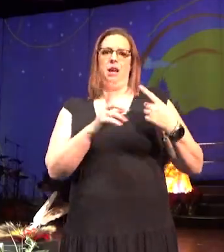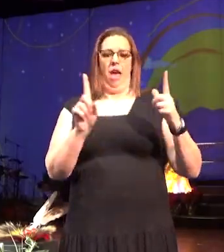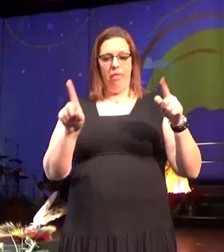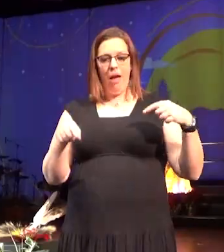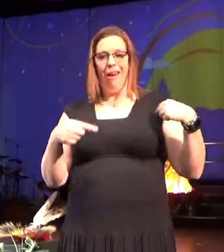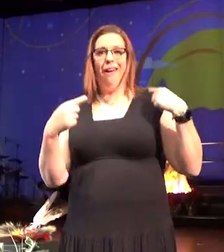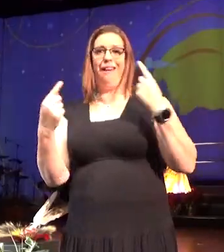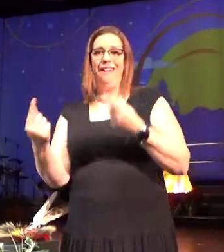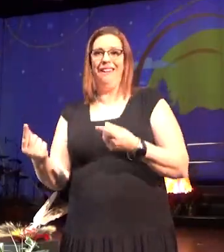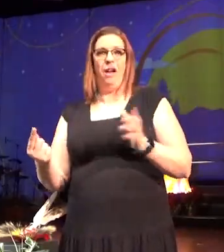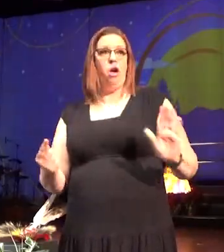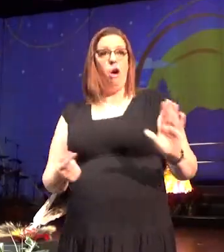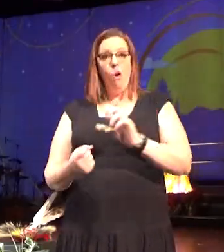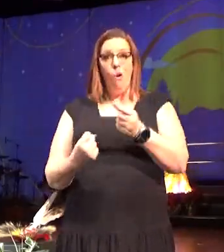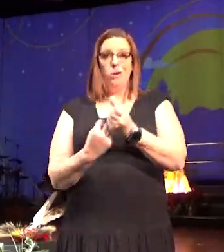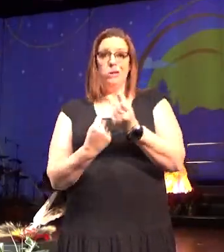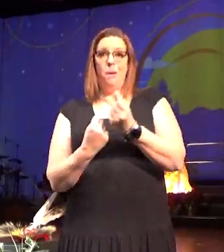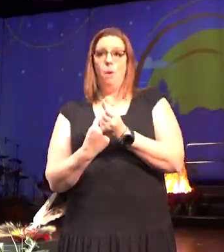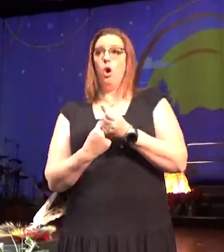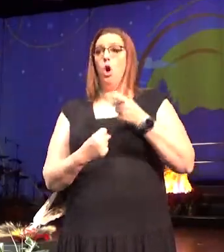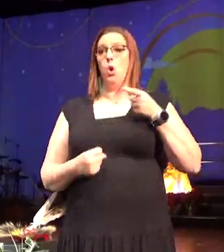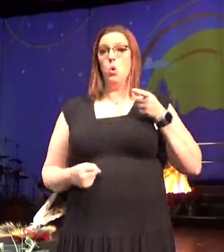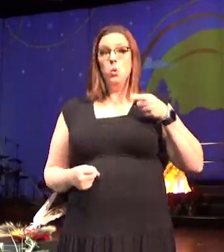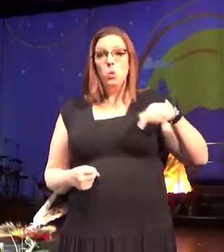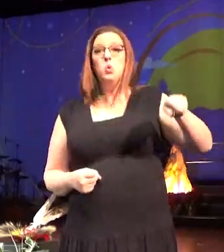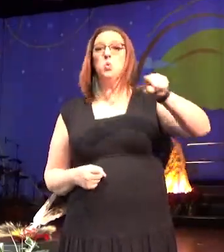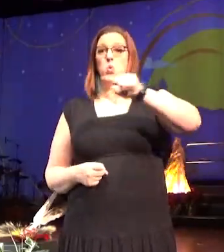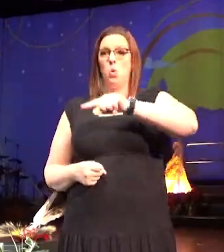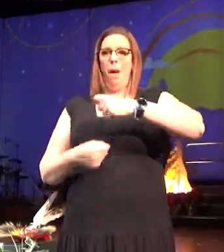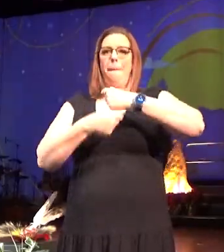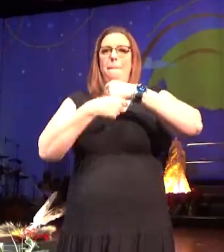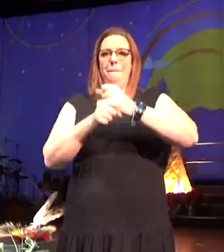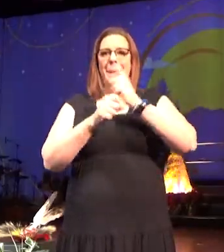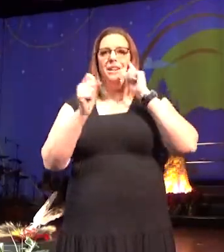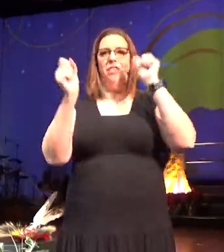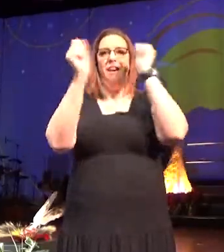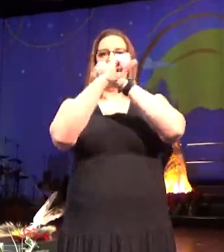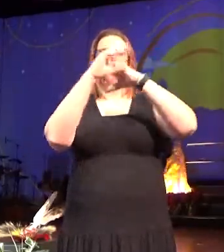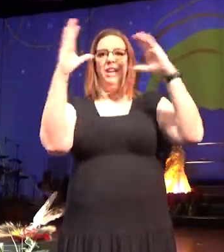your support, you made this vision realize,